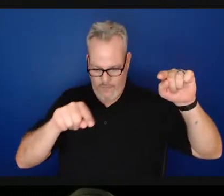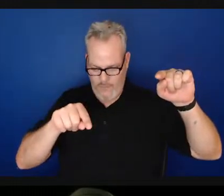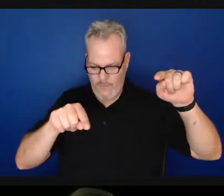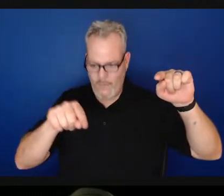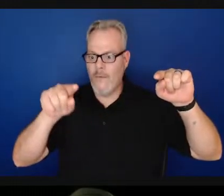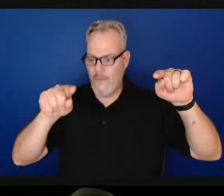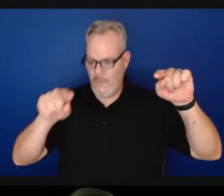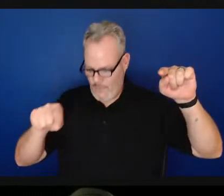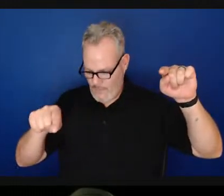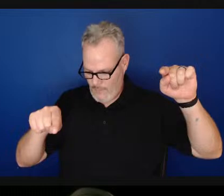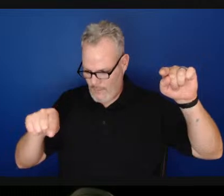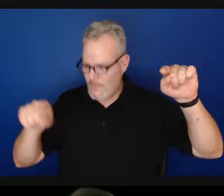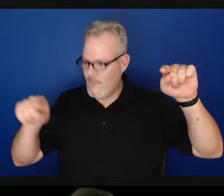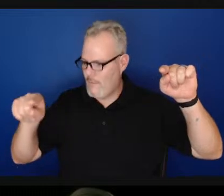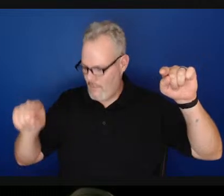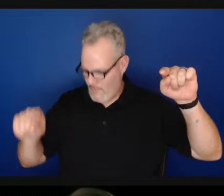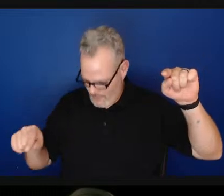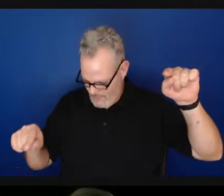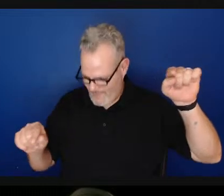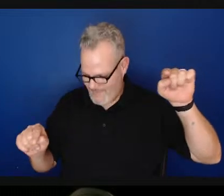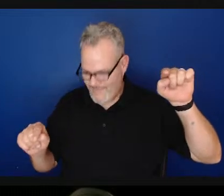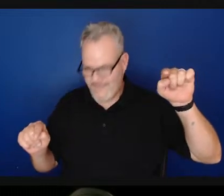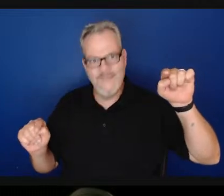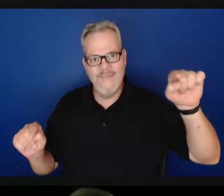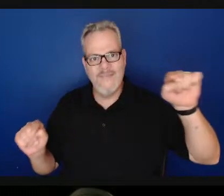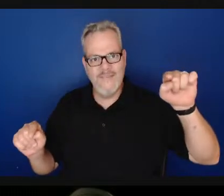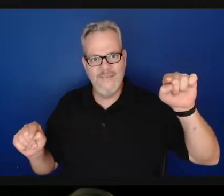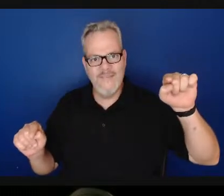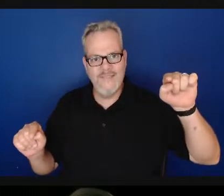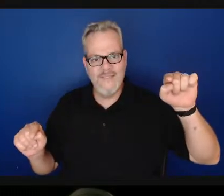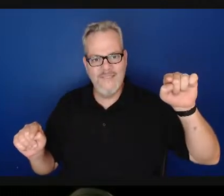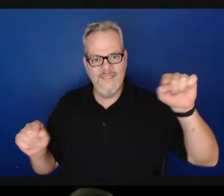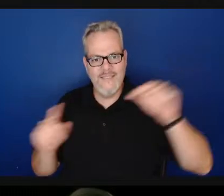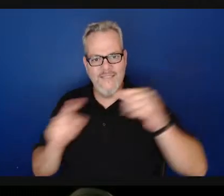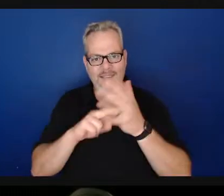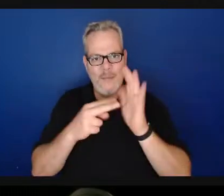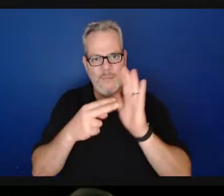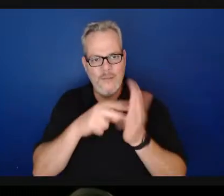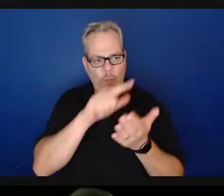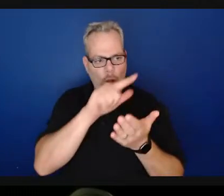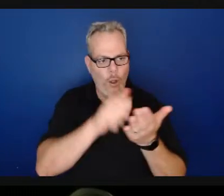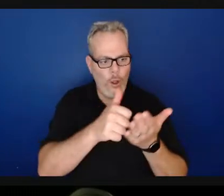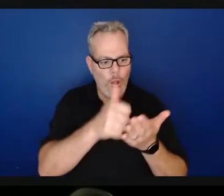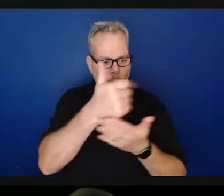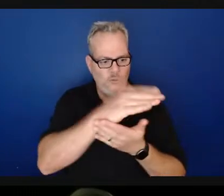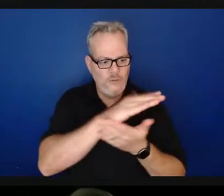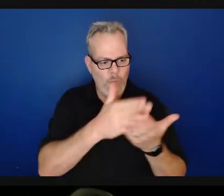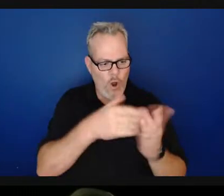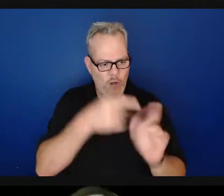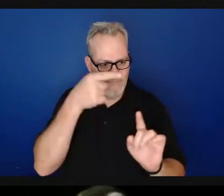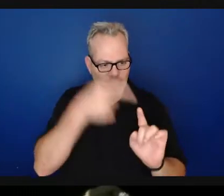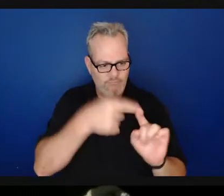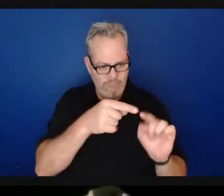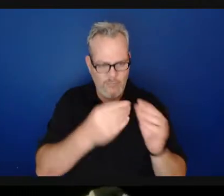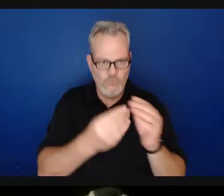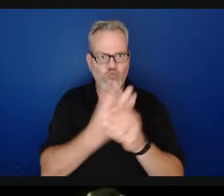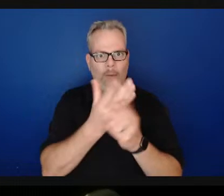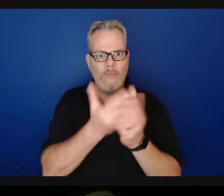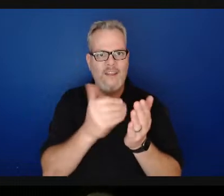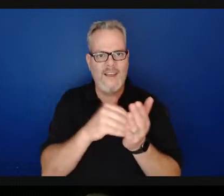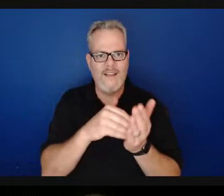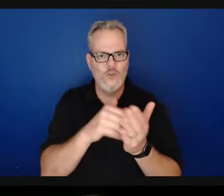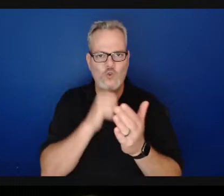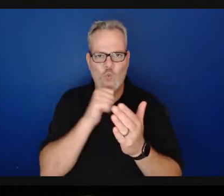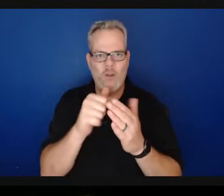lowest point, and not an absolute threshold and at the top. Like, it's not we have to reach this point and we'll erupt again. So we're not reaching anywhere near the